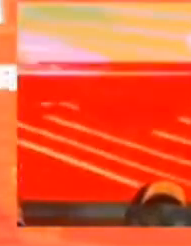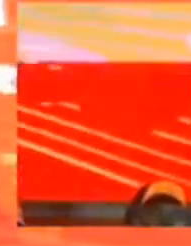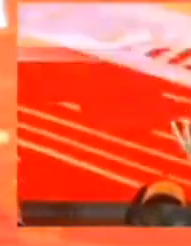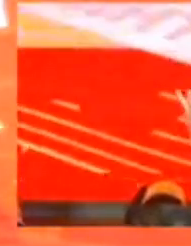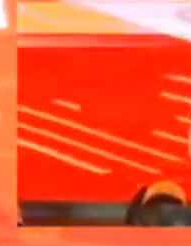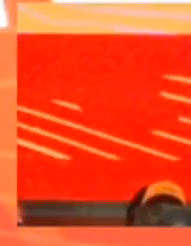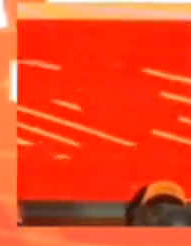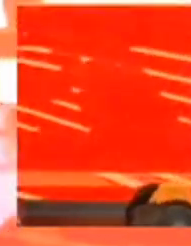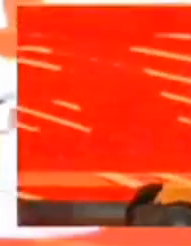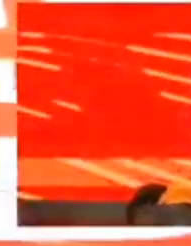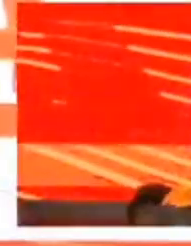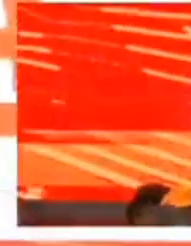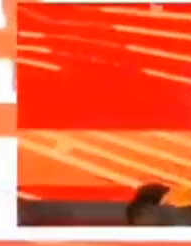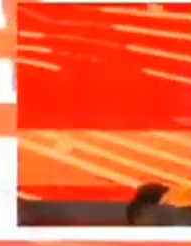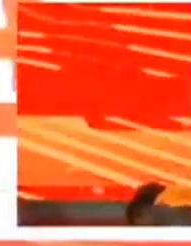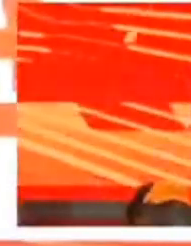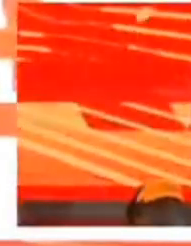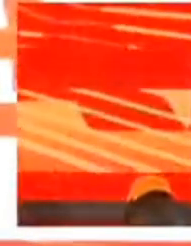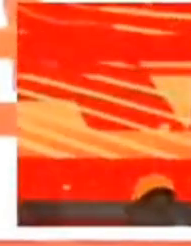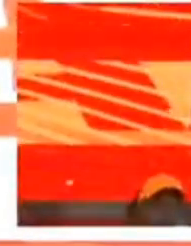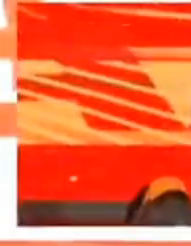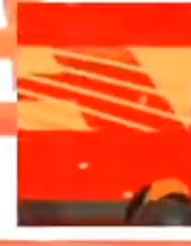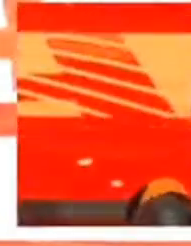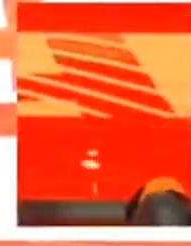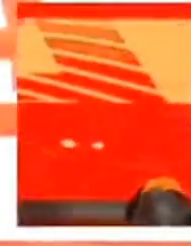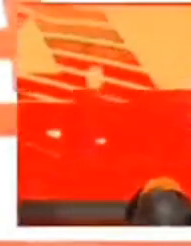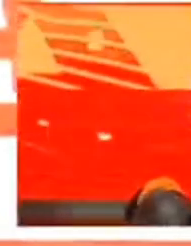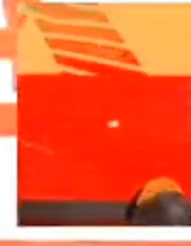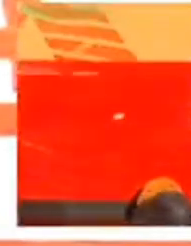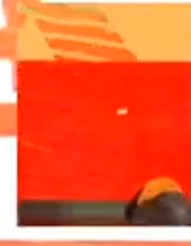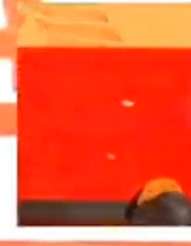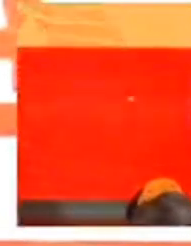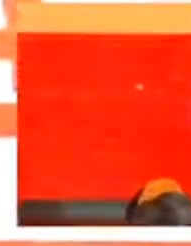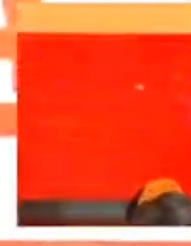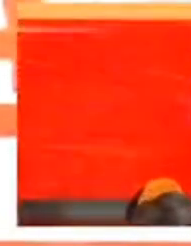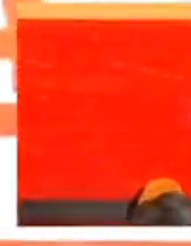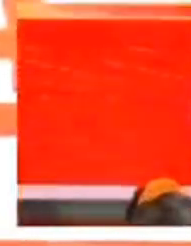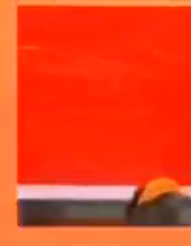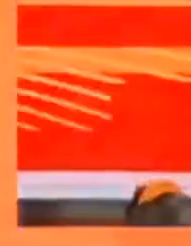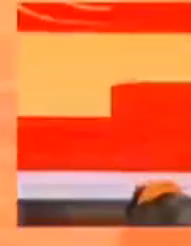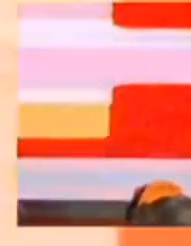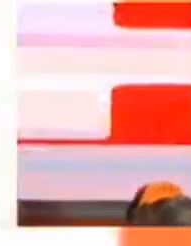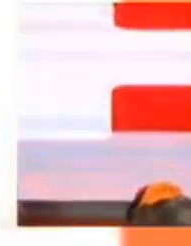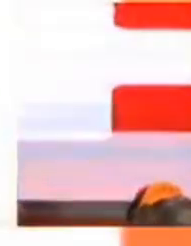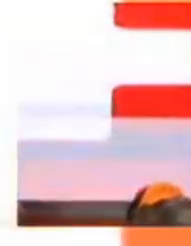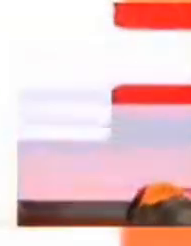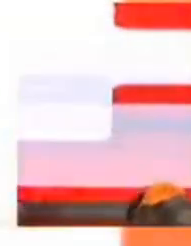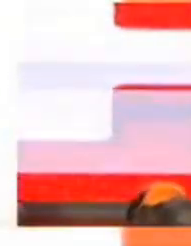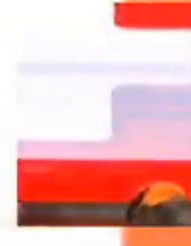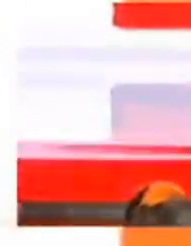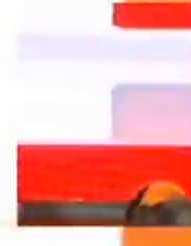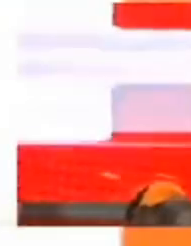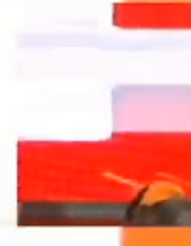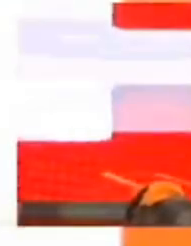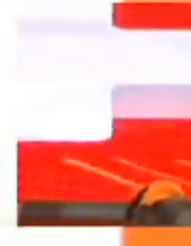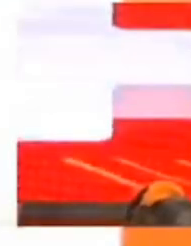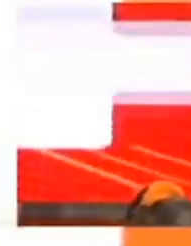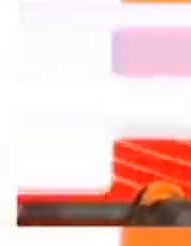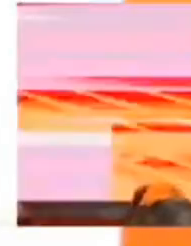the problem. We recognize that as bus was not the answer. Because some